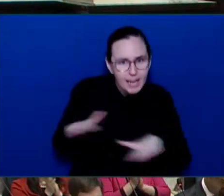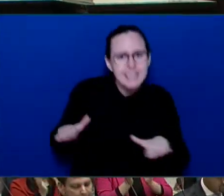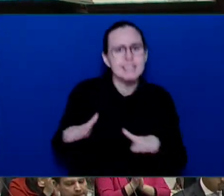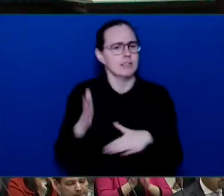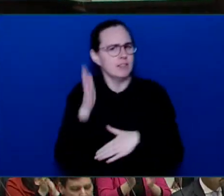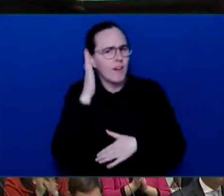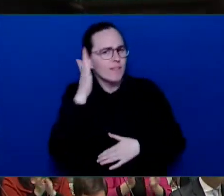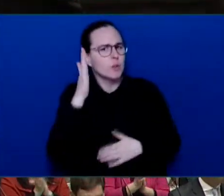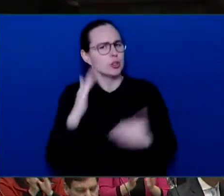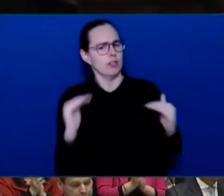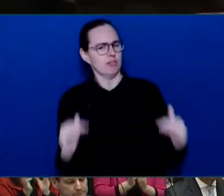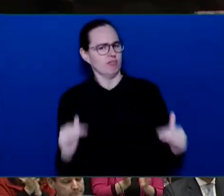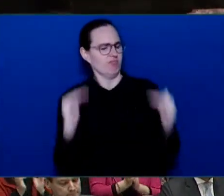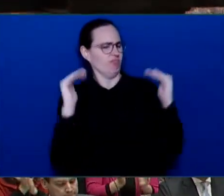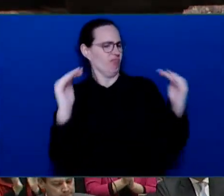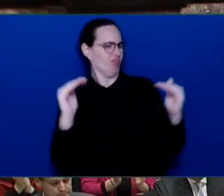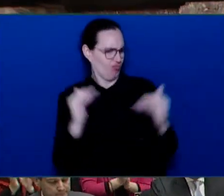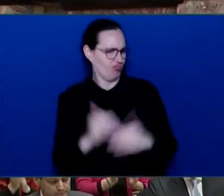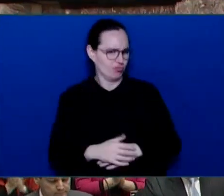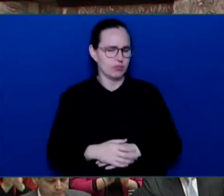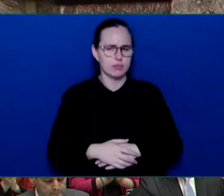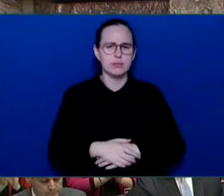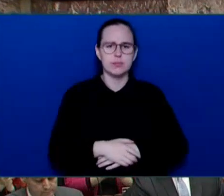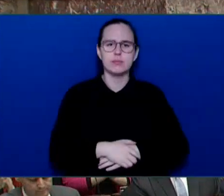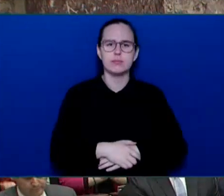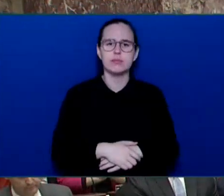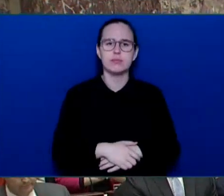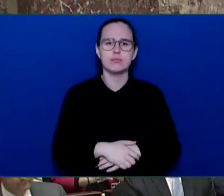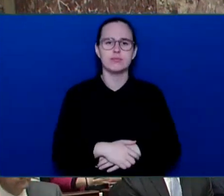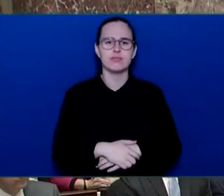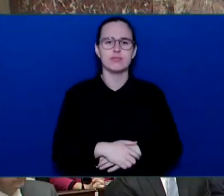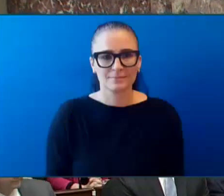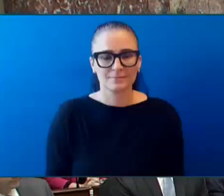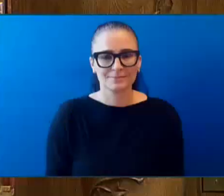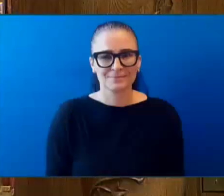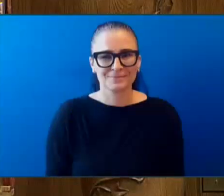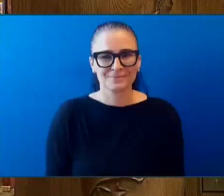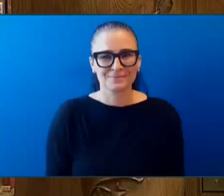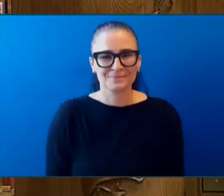The bell ends the question period.